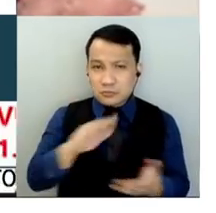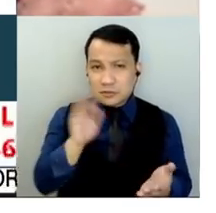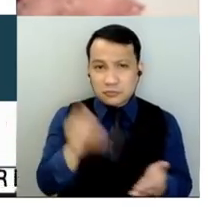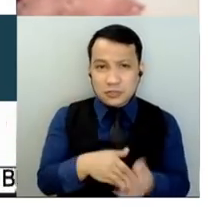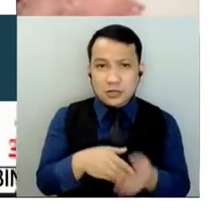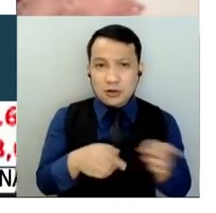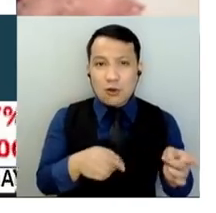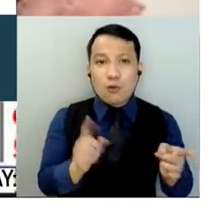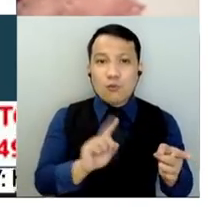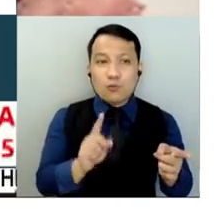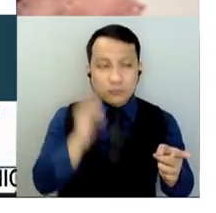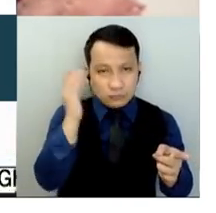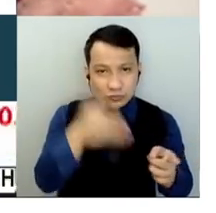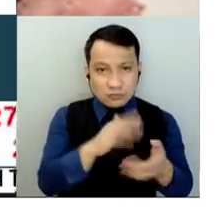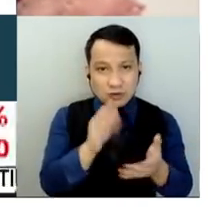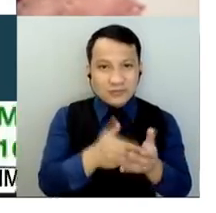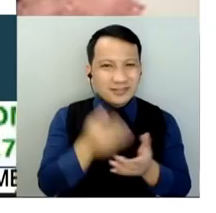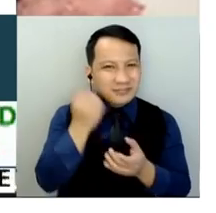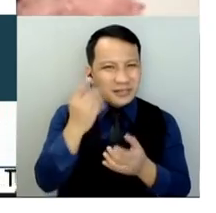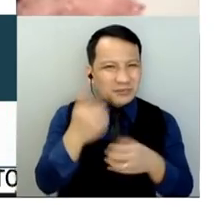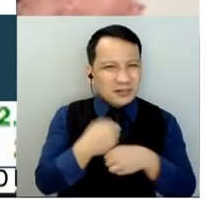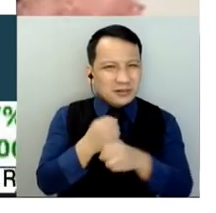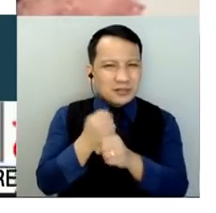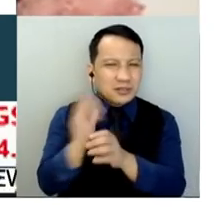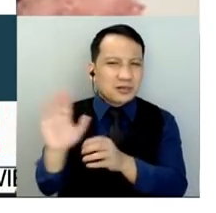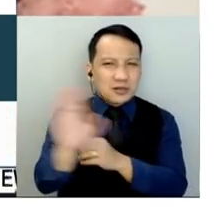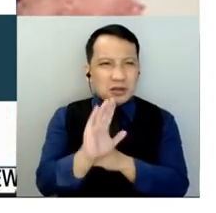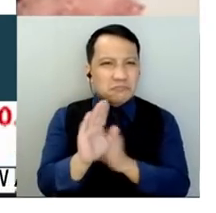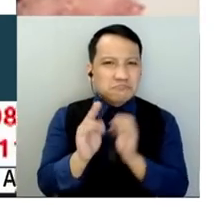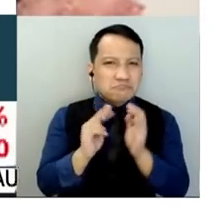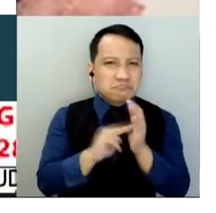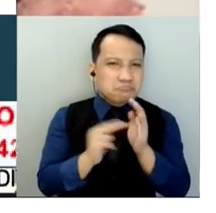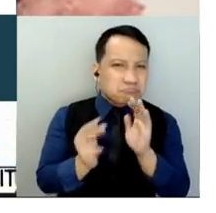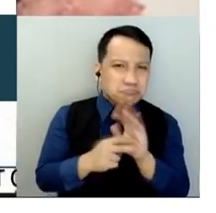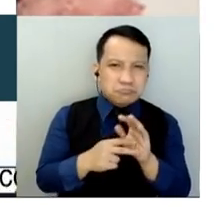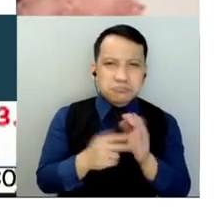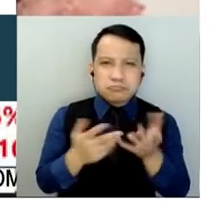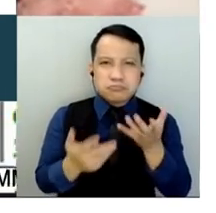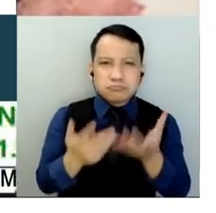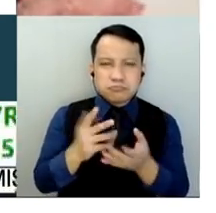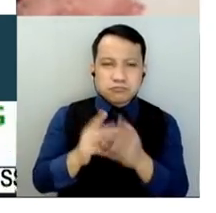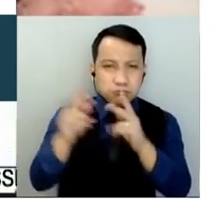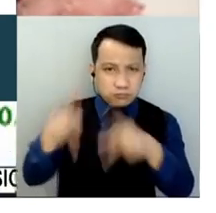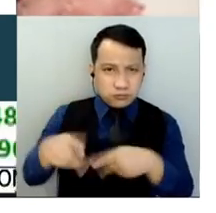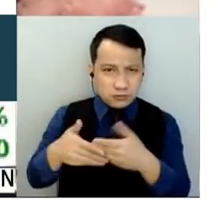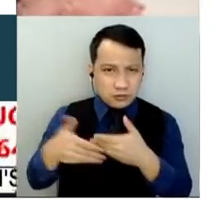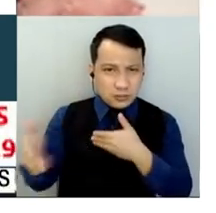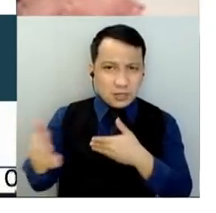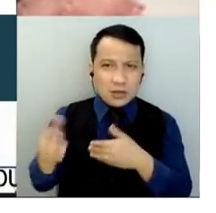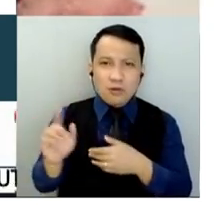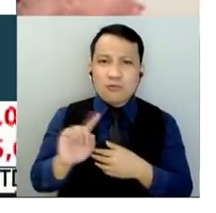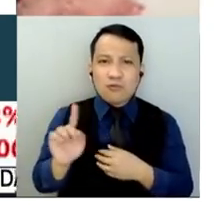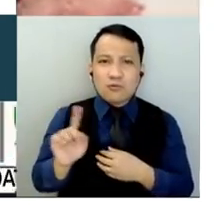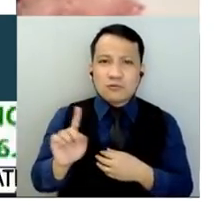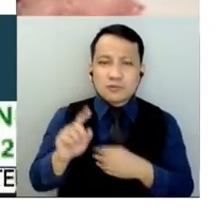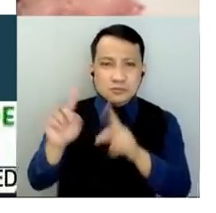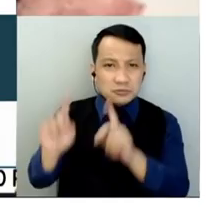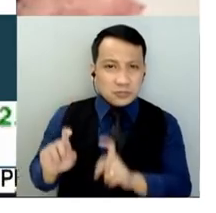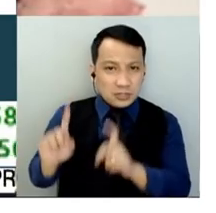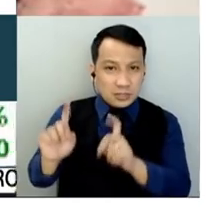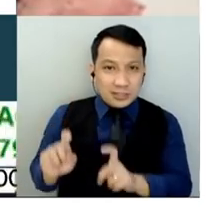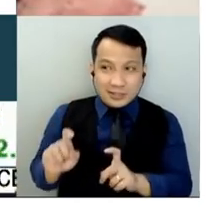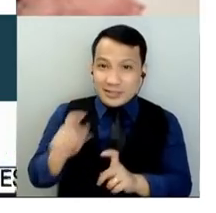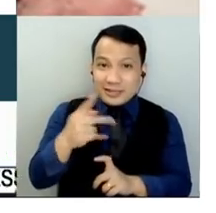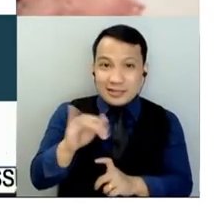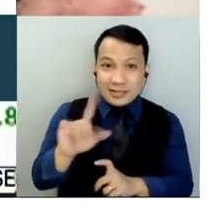for knowledge generation, meaning the person who came up with the testing kits